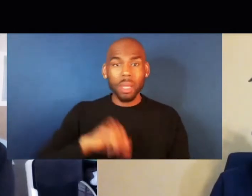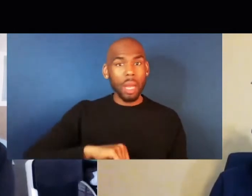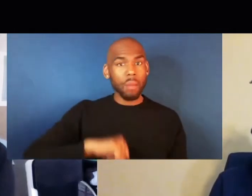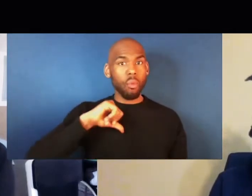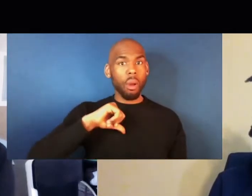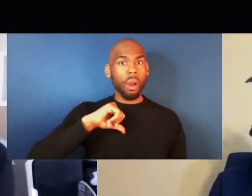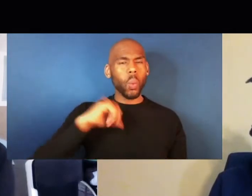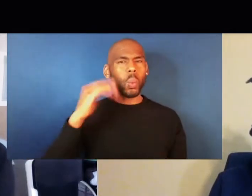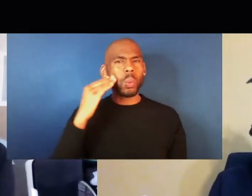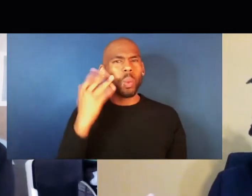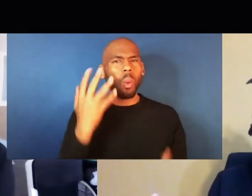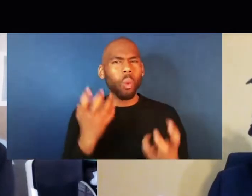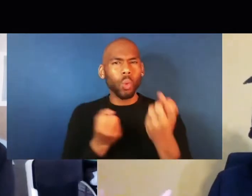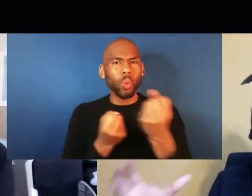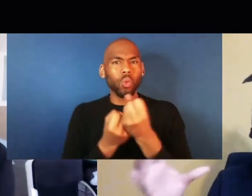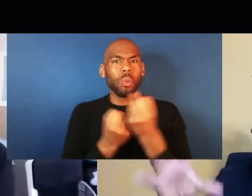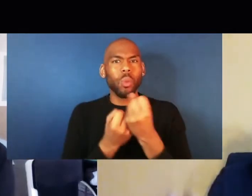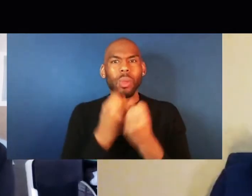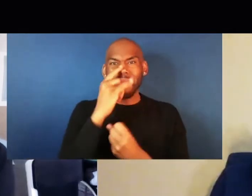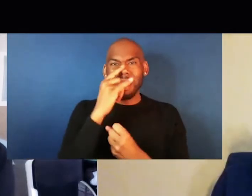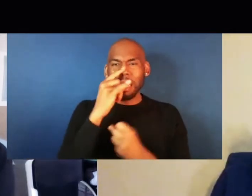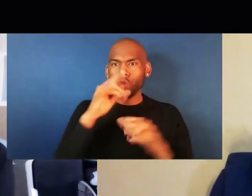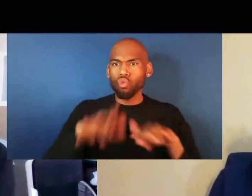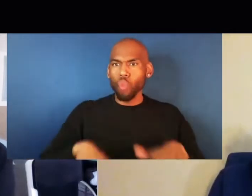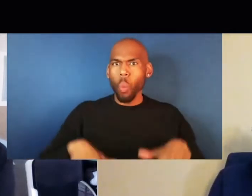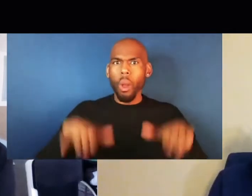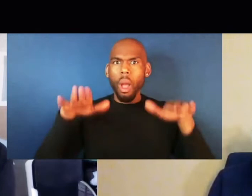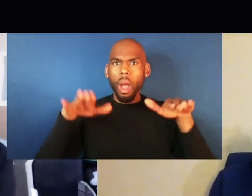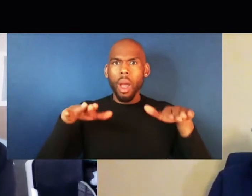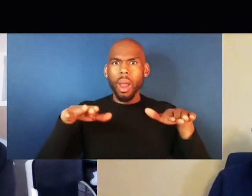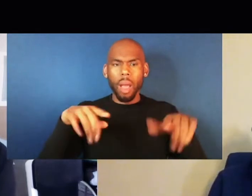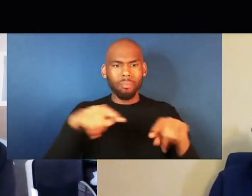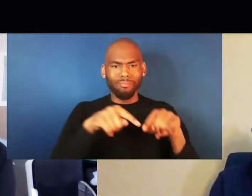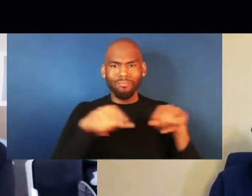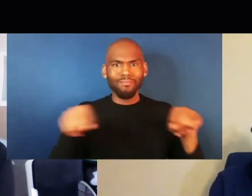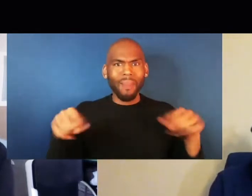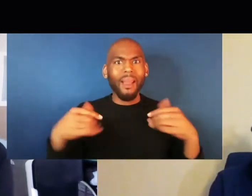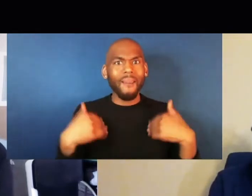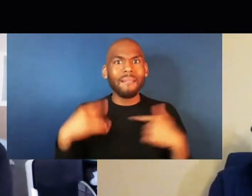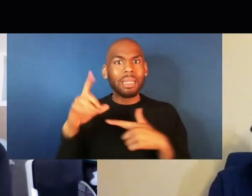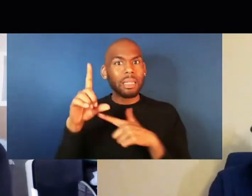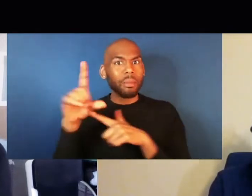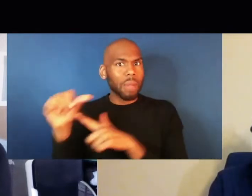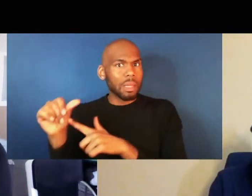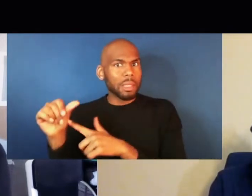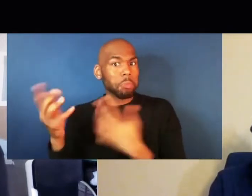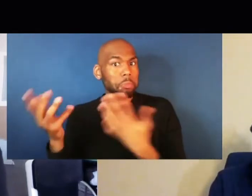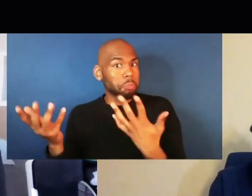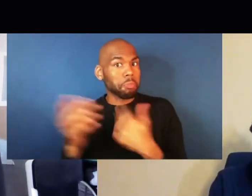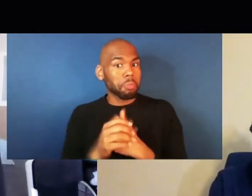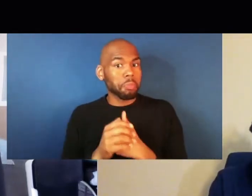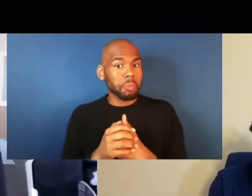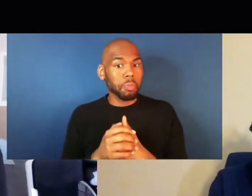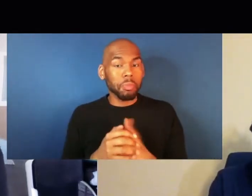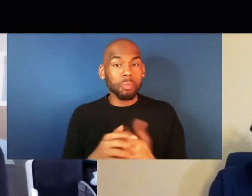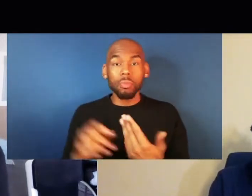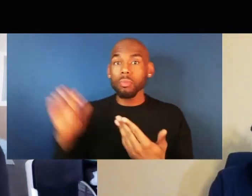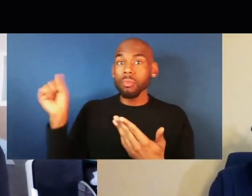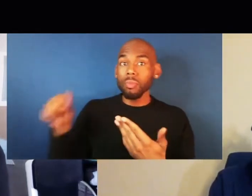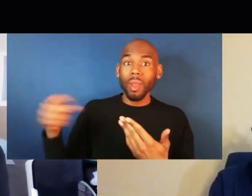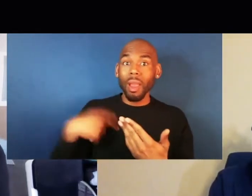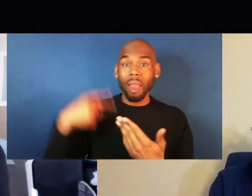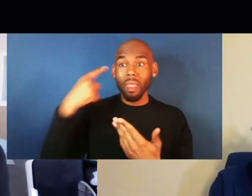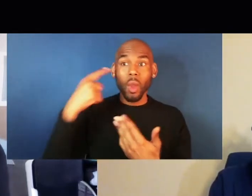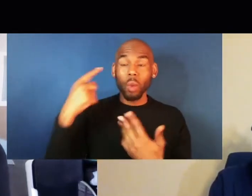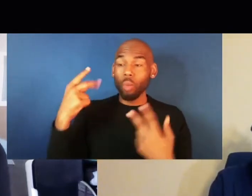to support the kids coming up that have disability? Mm-hmm. Yeah, and I